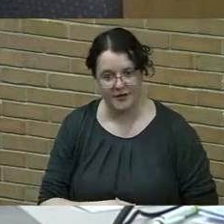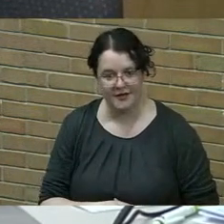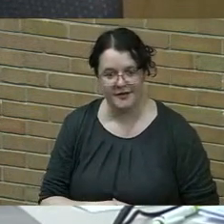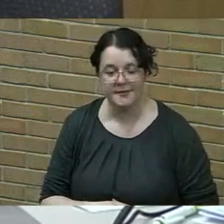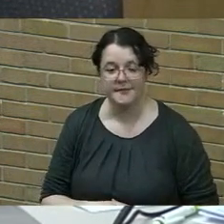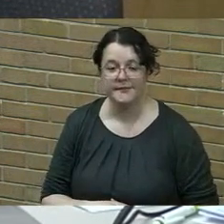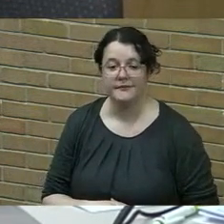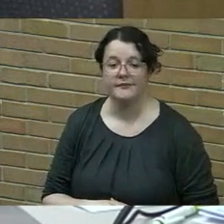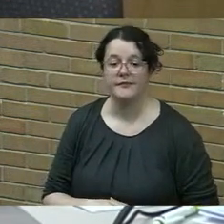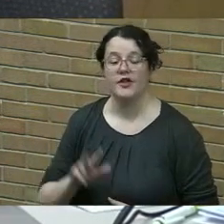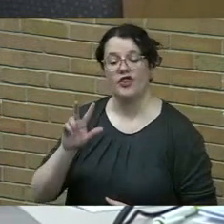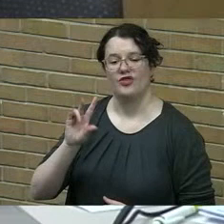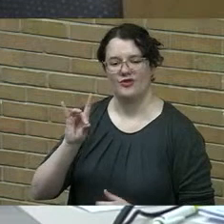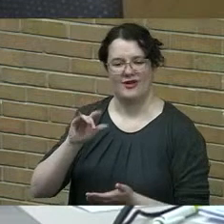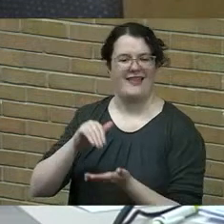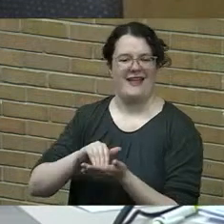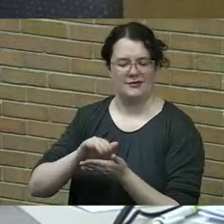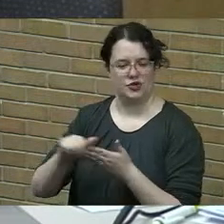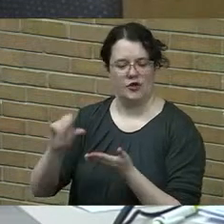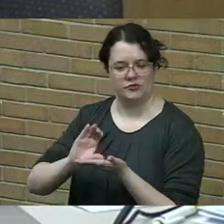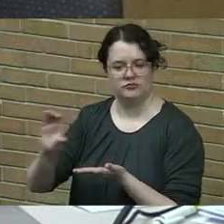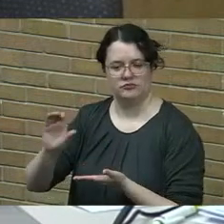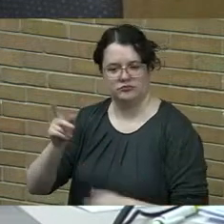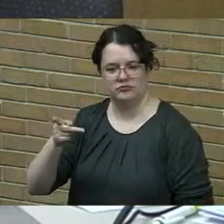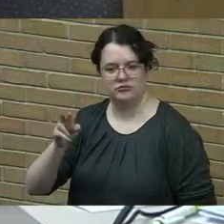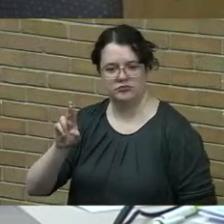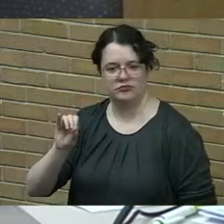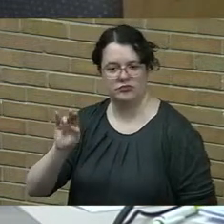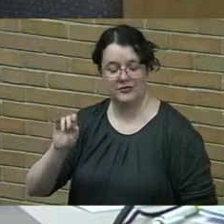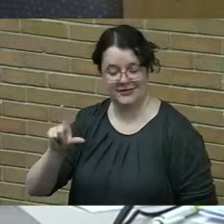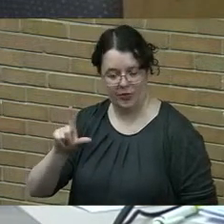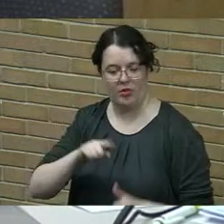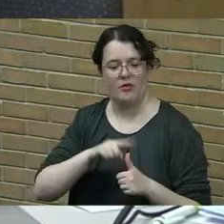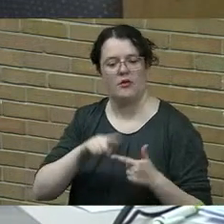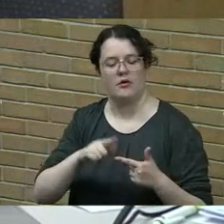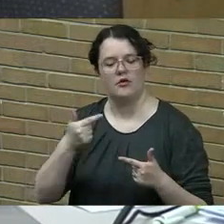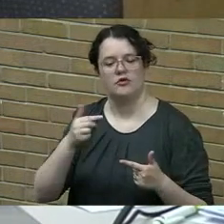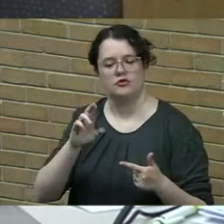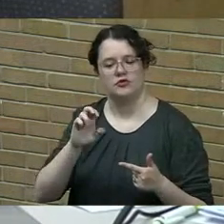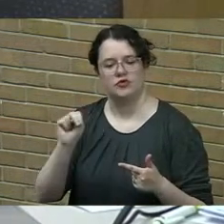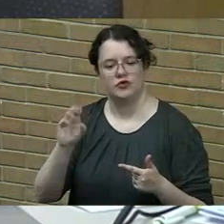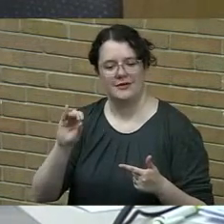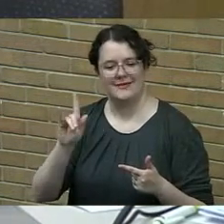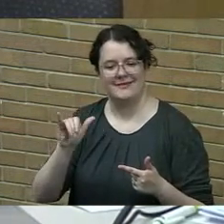principal. Also to Greene County Commercial Bank in the amount of